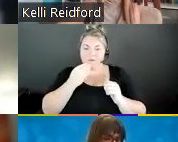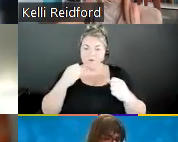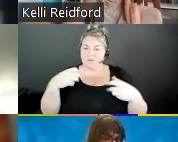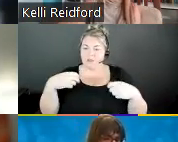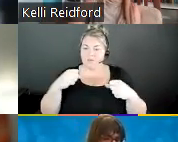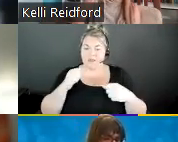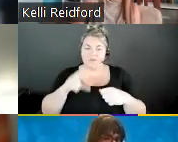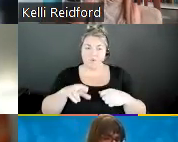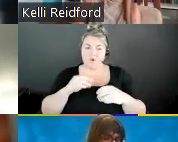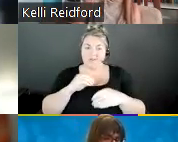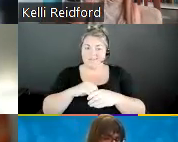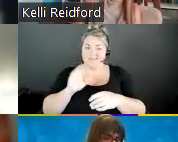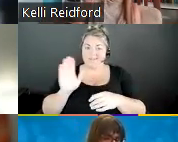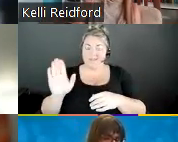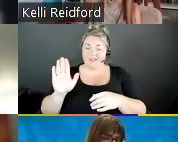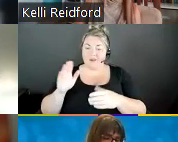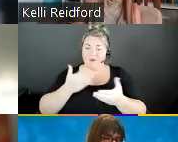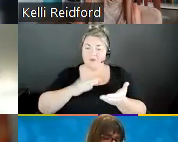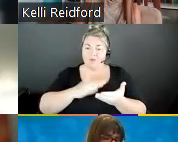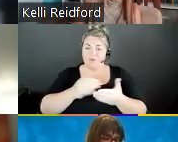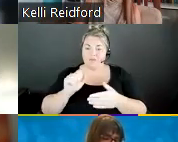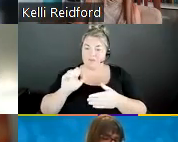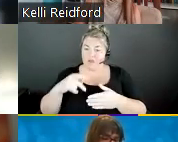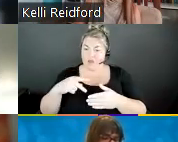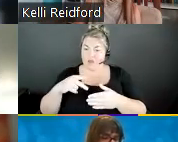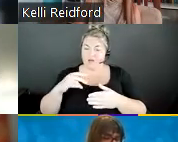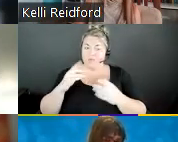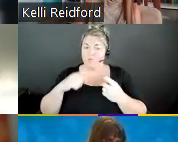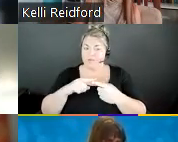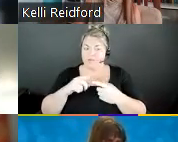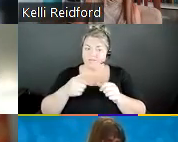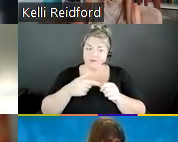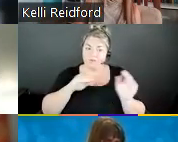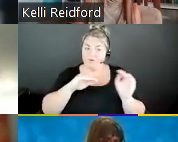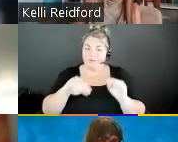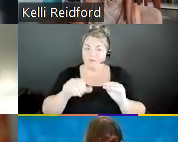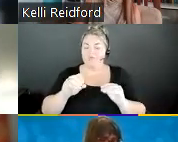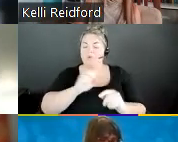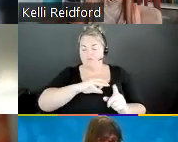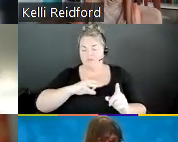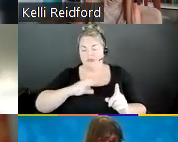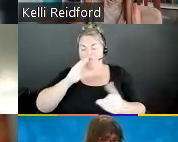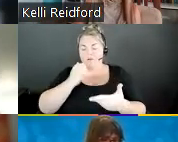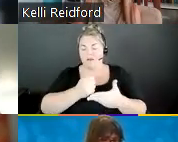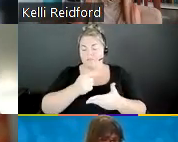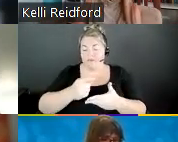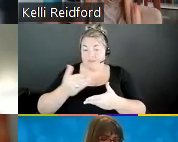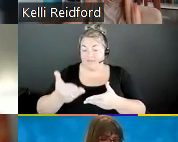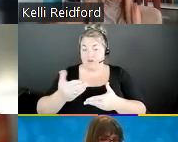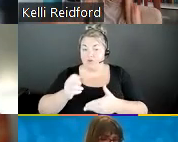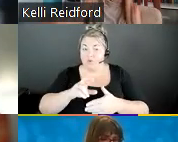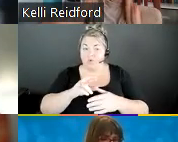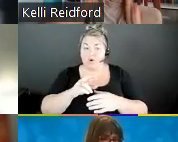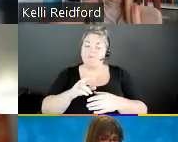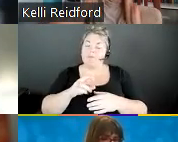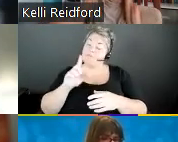or on their cooktop yet when they first move in. So staff will help them here. And our hope is that